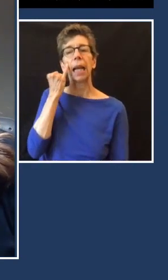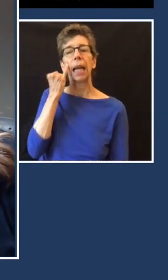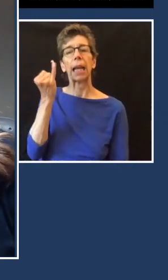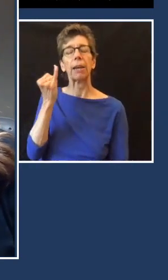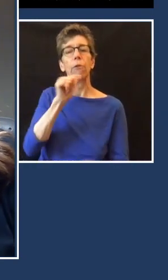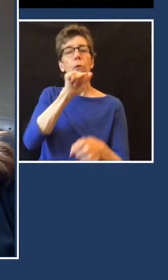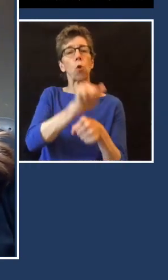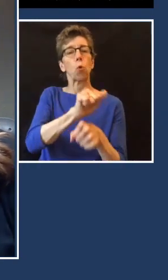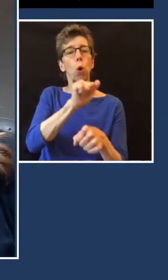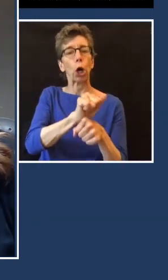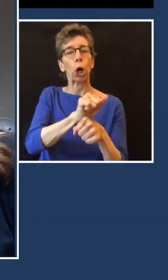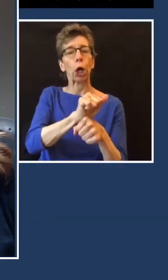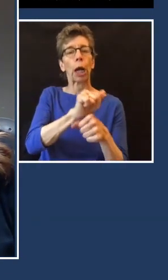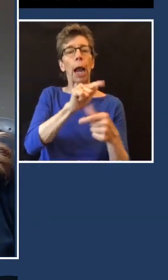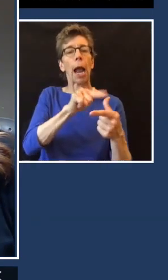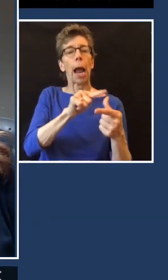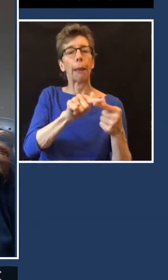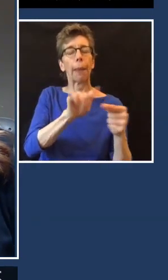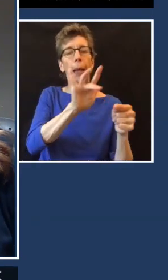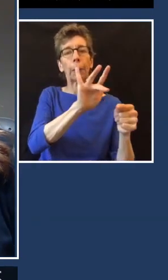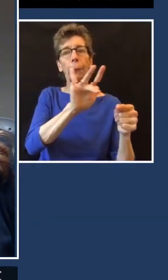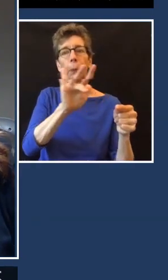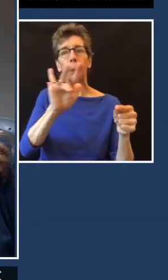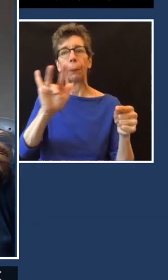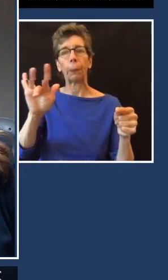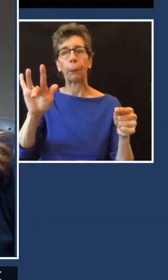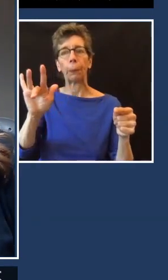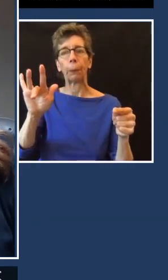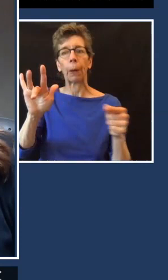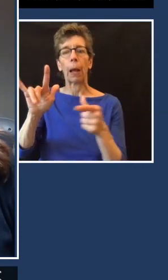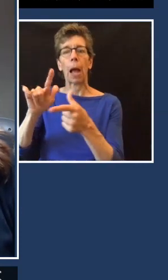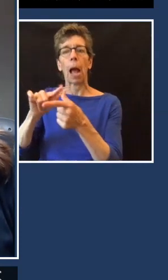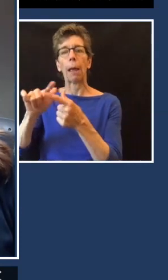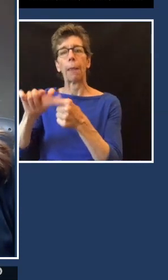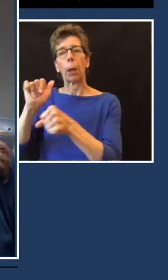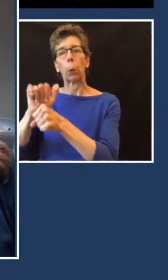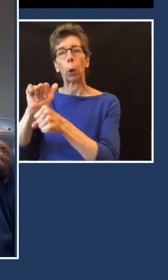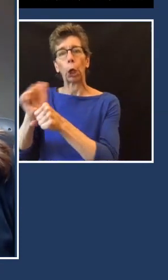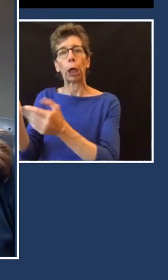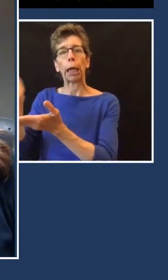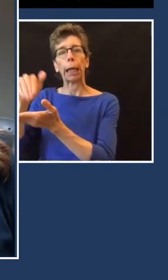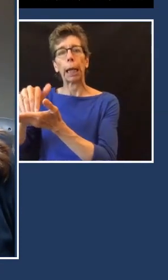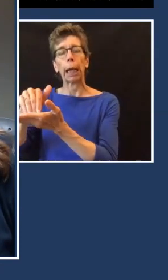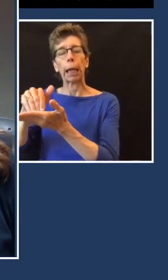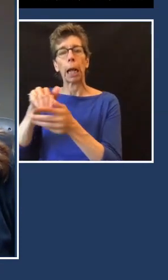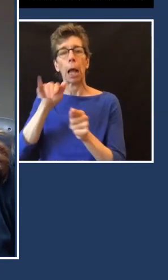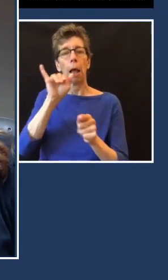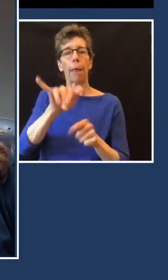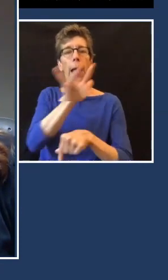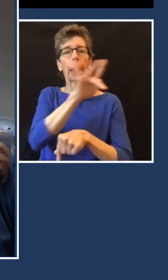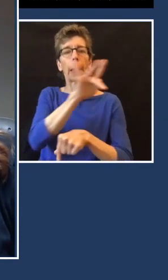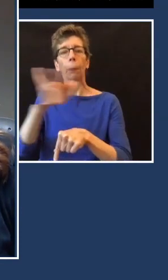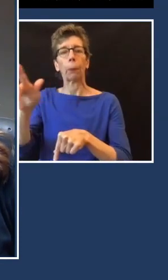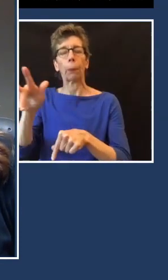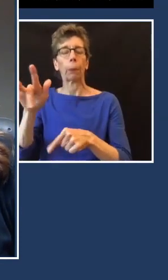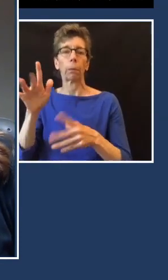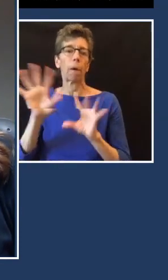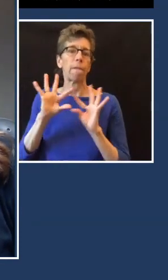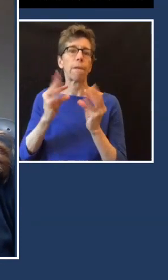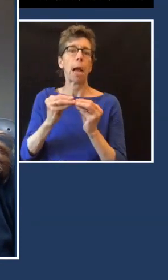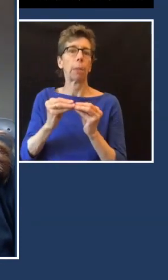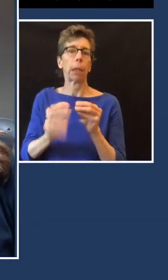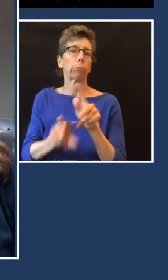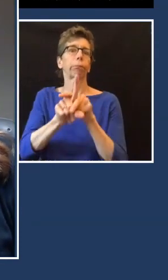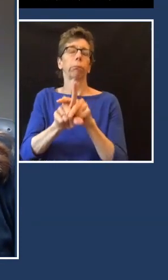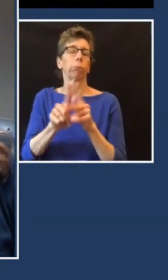work experience, such as taking time off for family or personal matters? Yeah, we actually